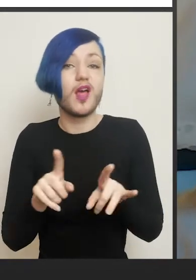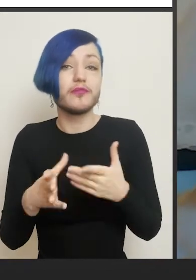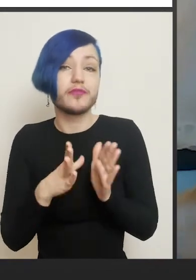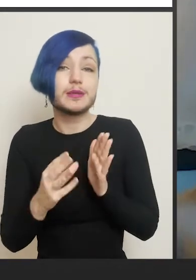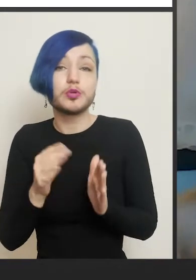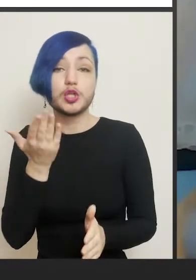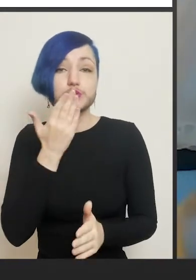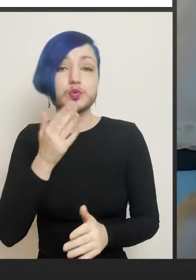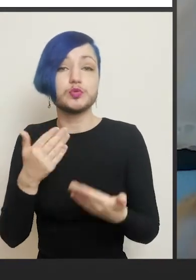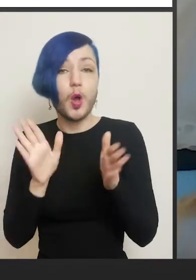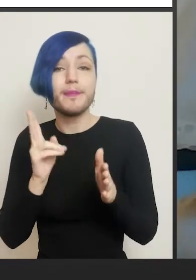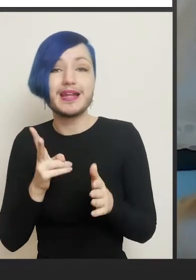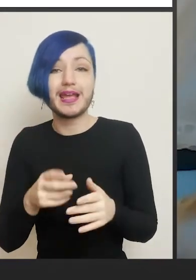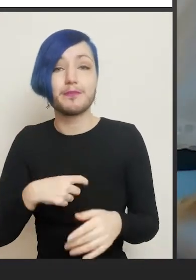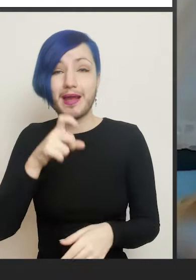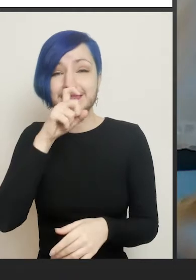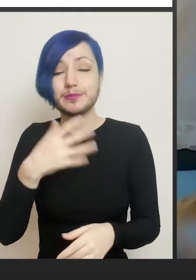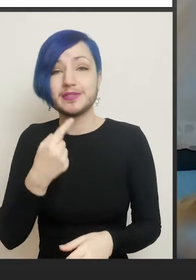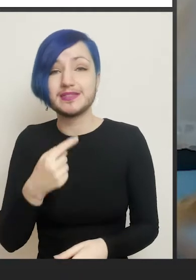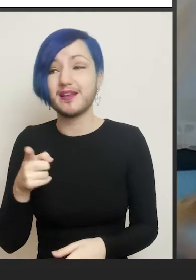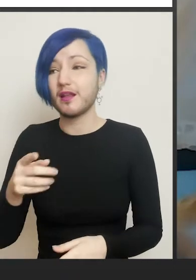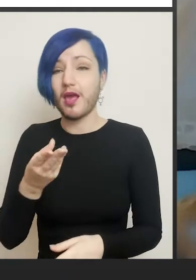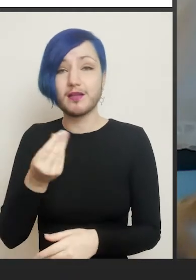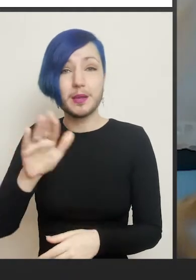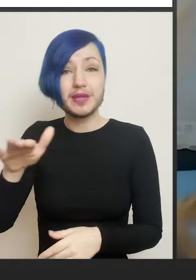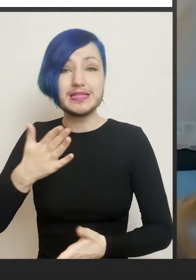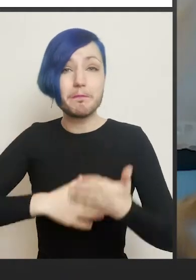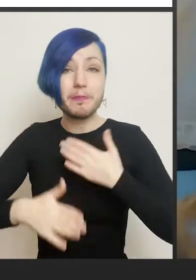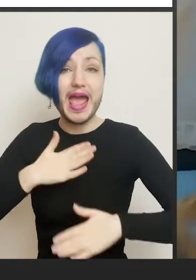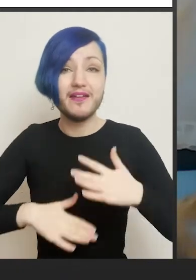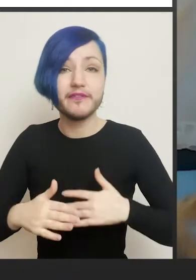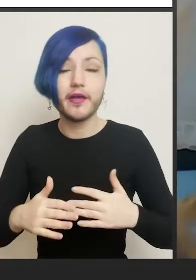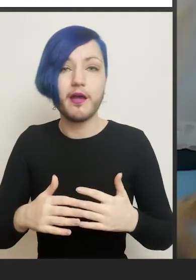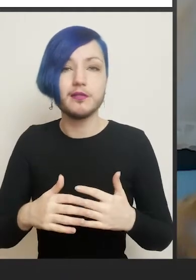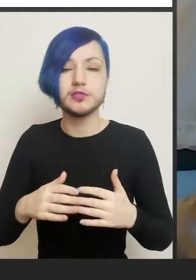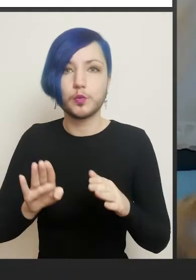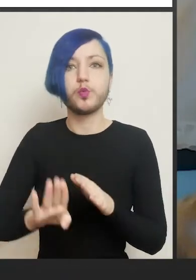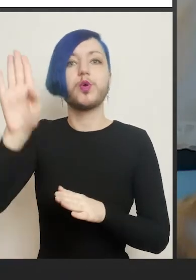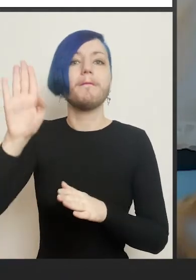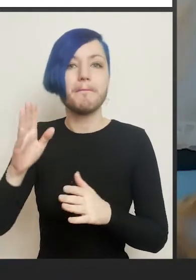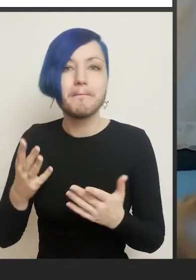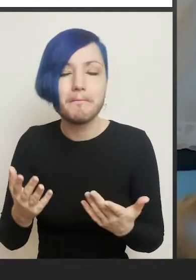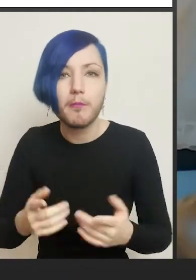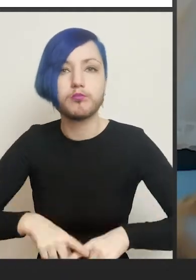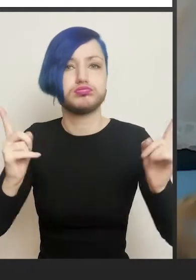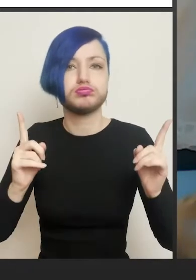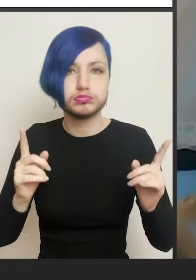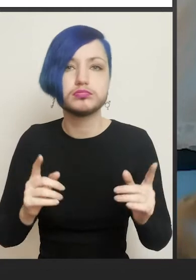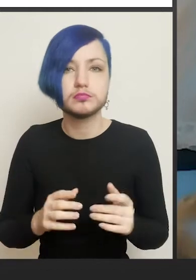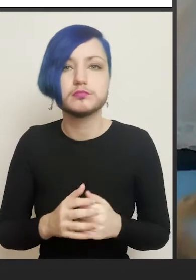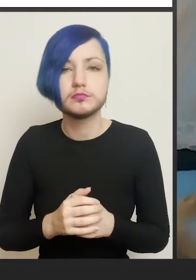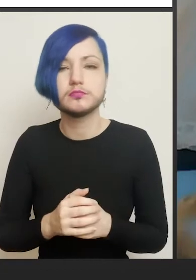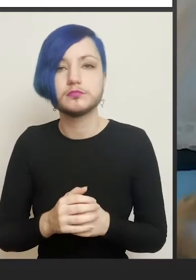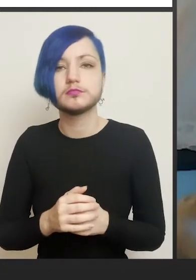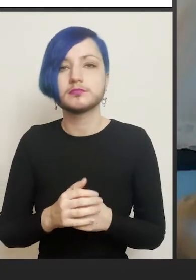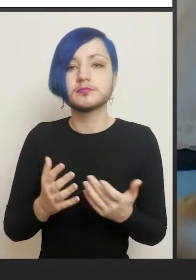went back, my sister reported that some of these kids' behaviours were just off the scale. I mean,